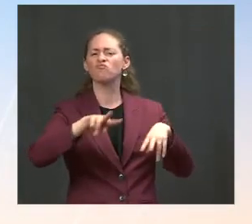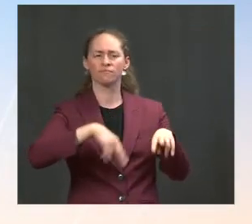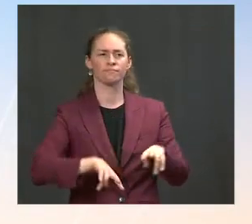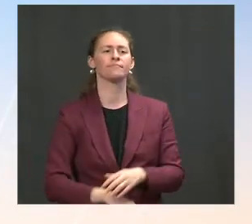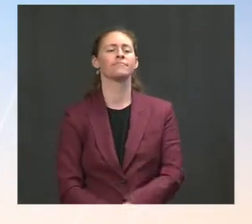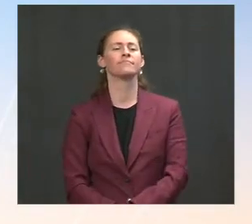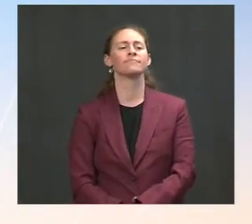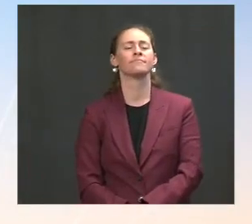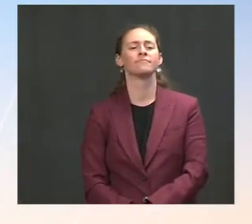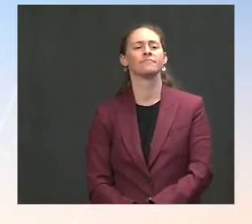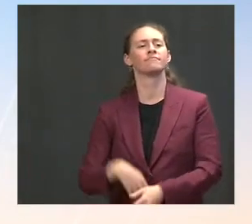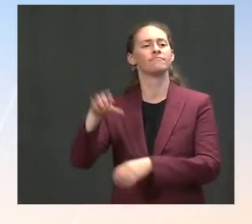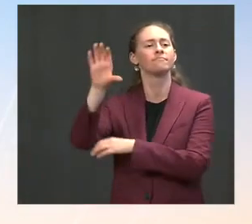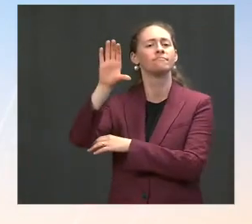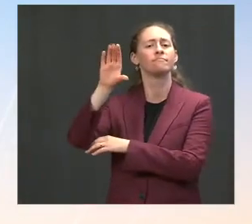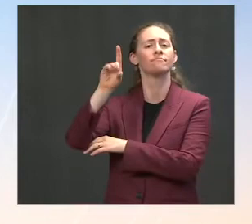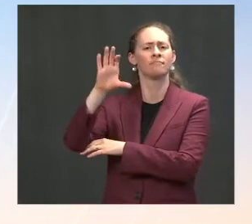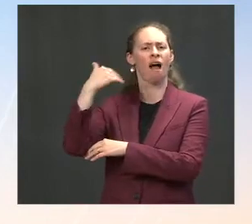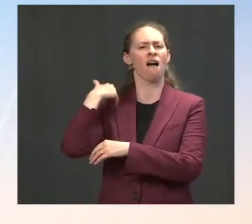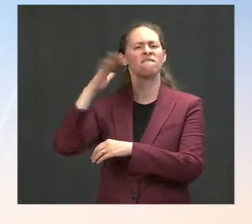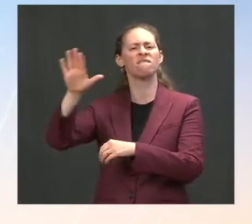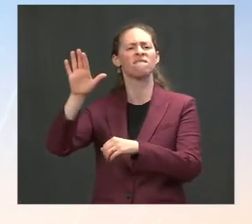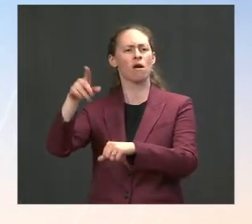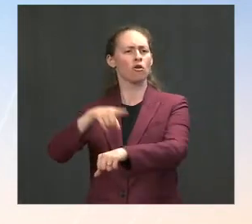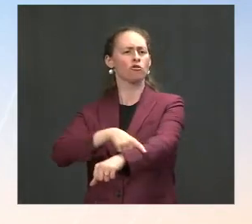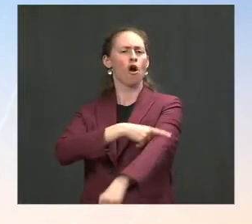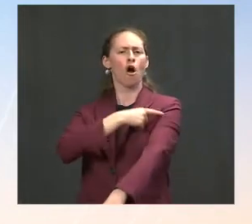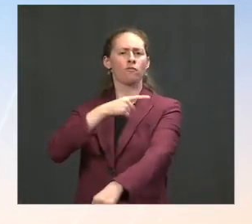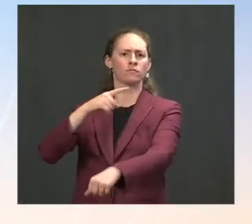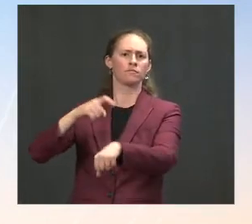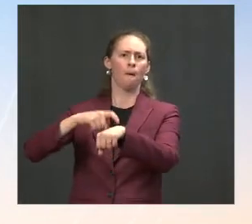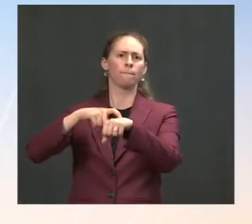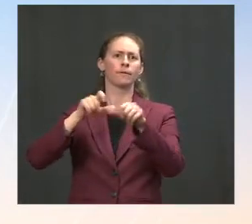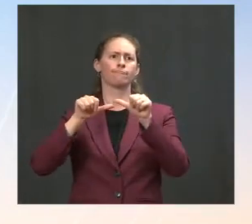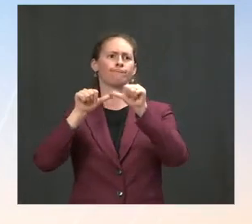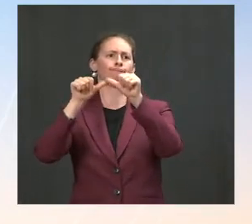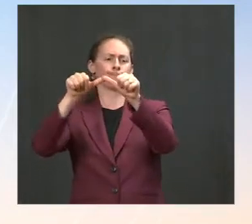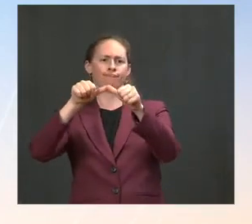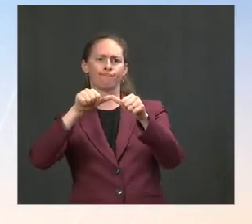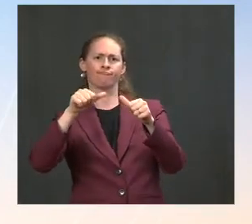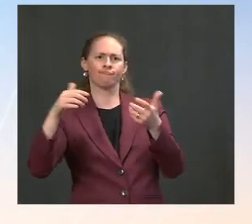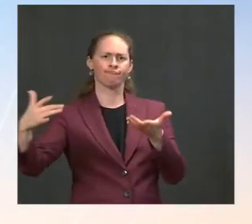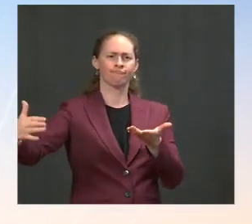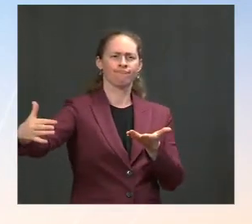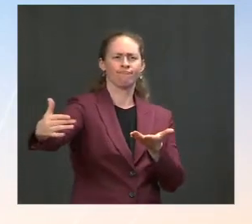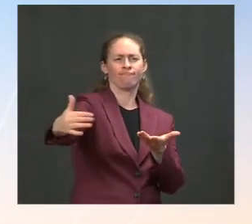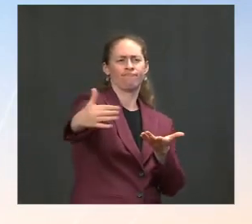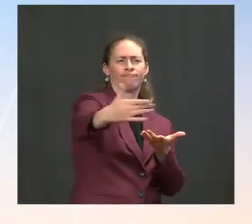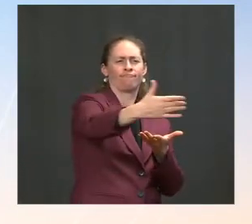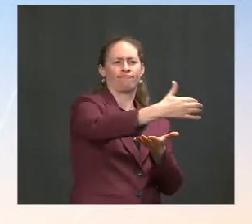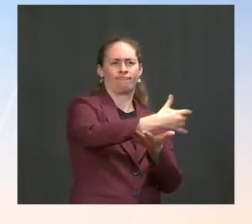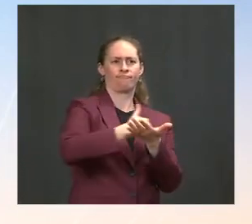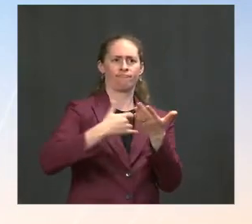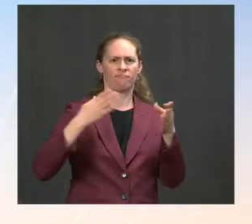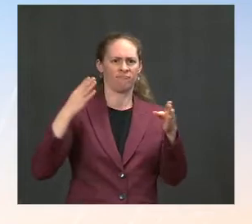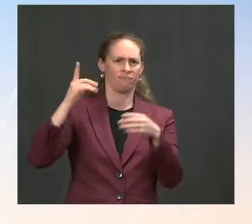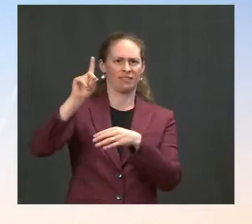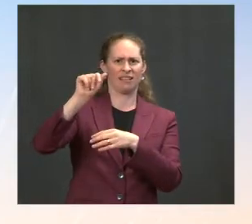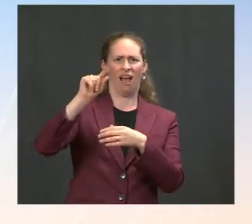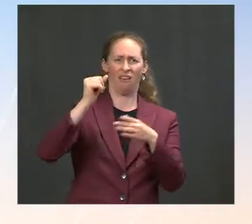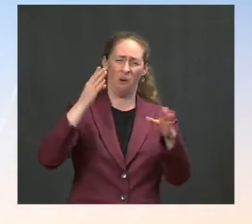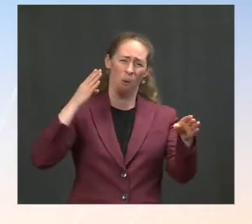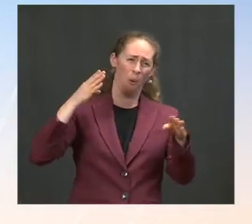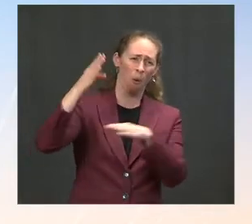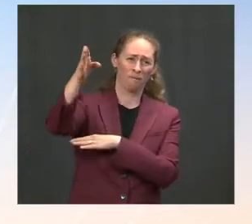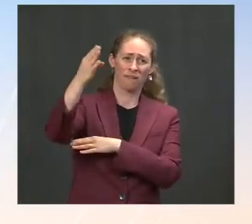long-term care facility study where it is getting data from more than 14,000 long-term care facilities. CDC has a healthcare worker study where they